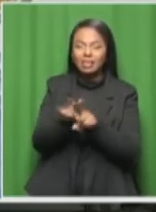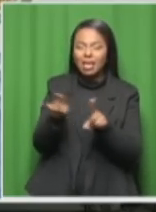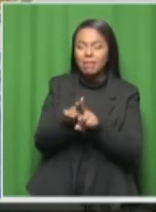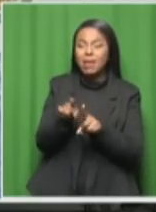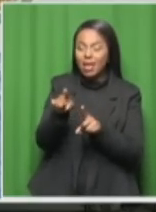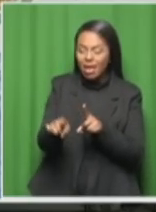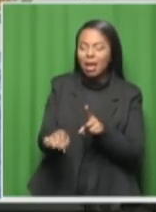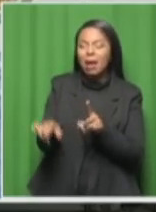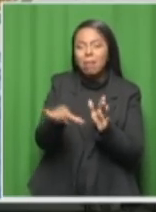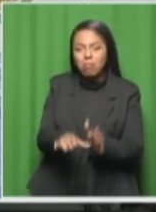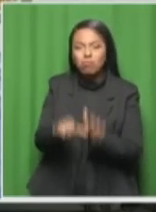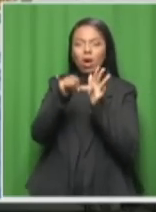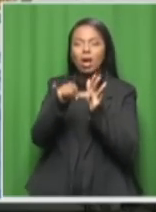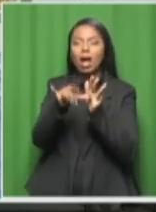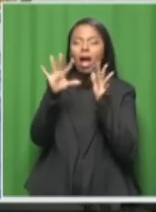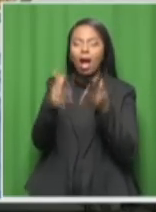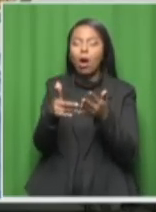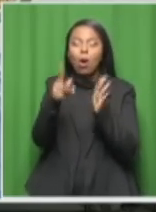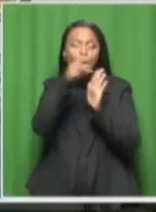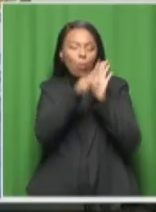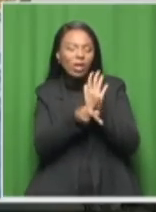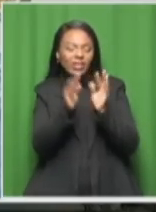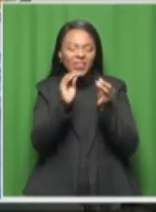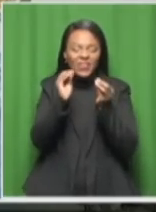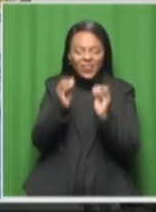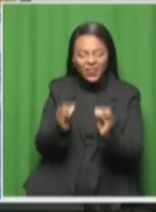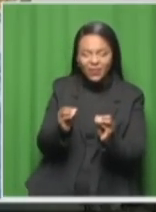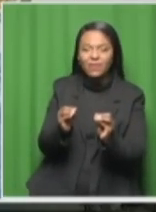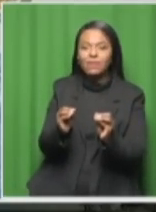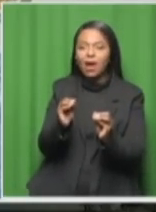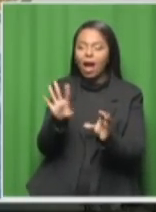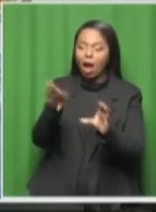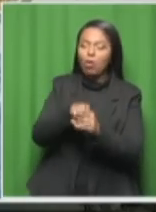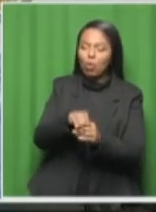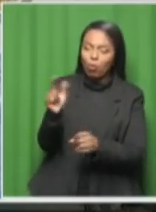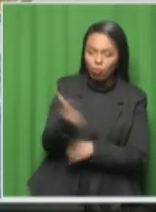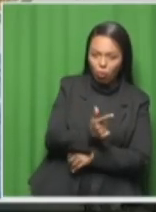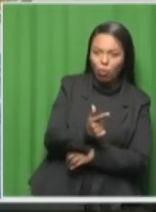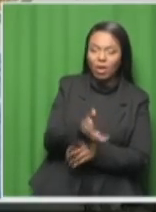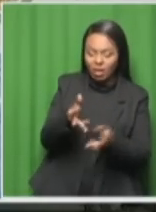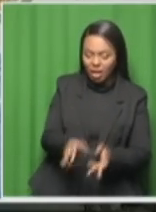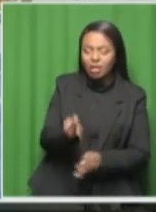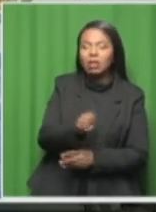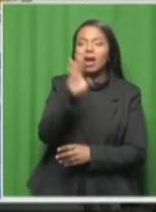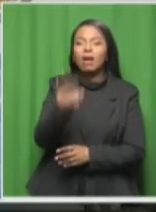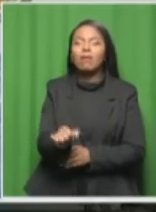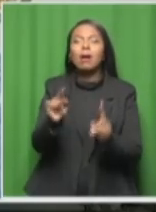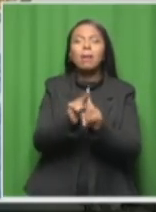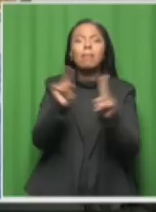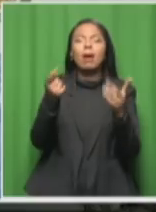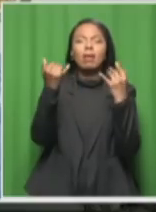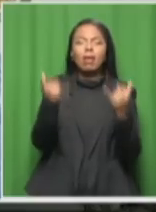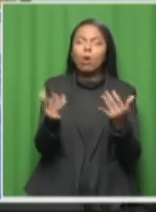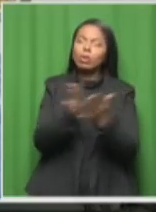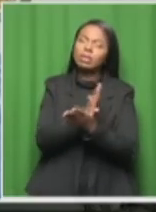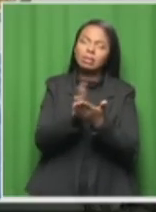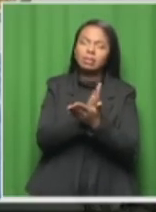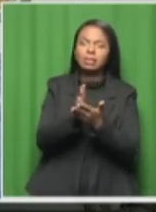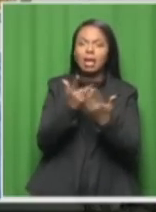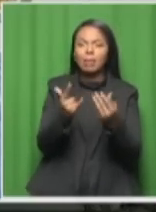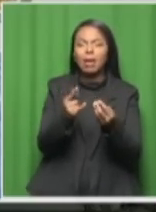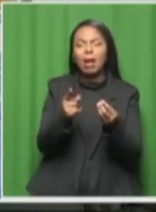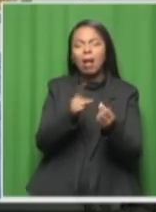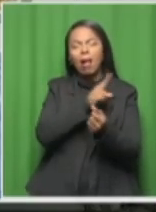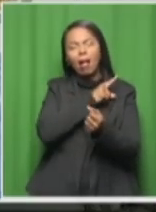how we formulate policy as South Africa, but also you actually do go into quite some length to show